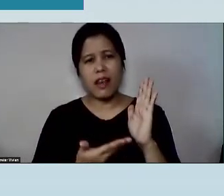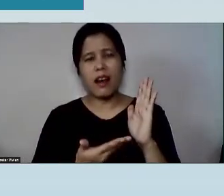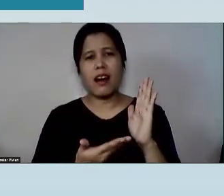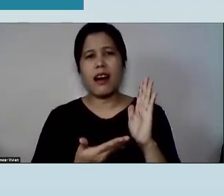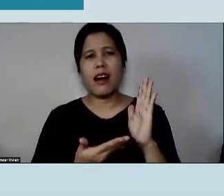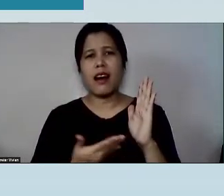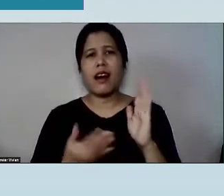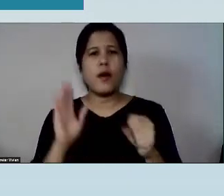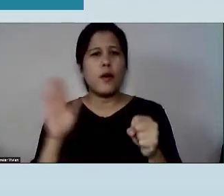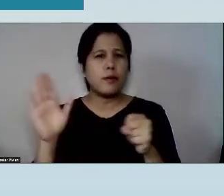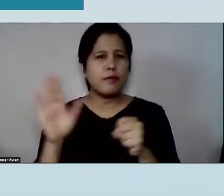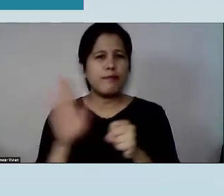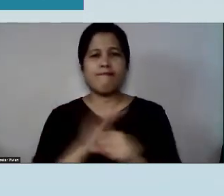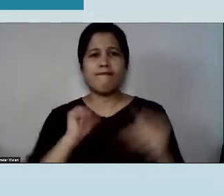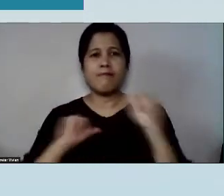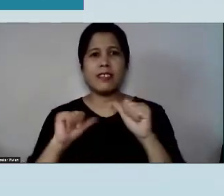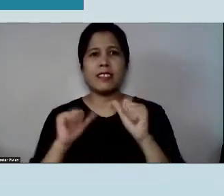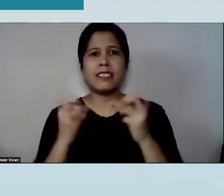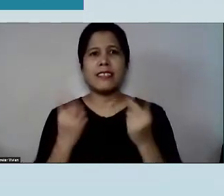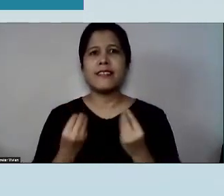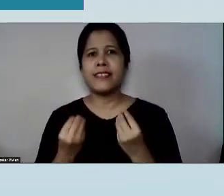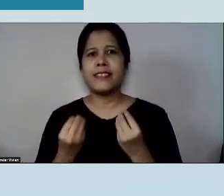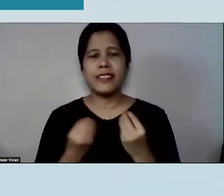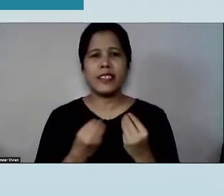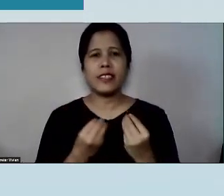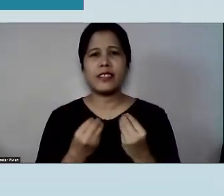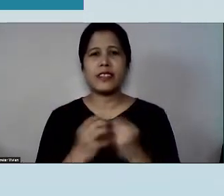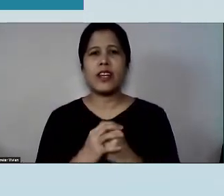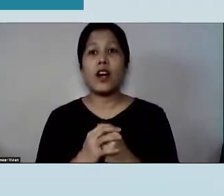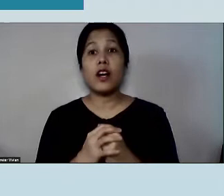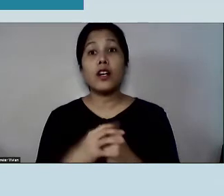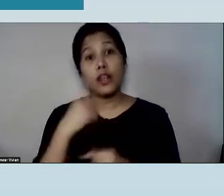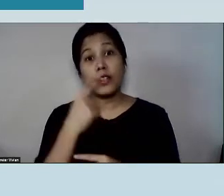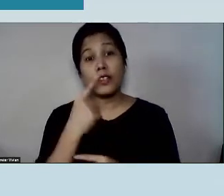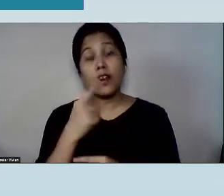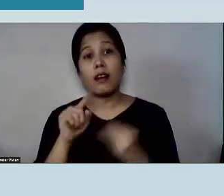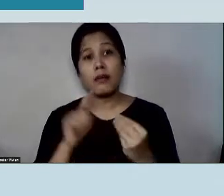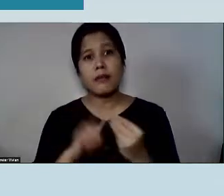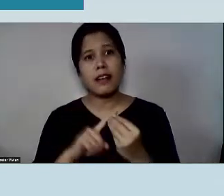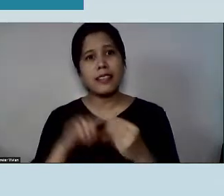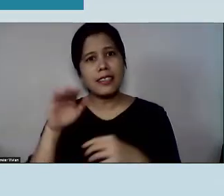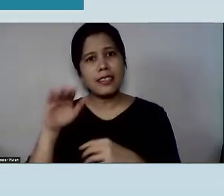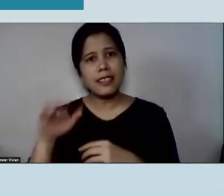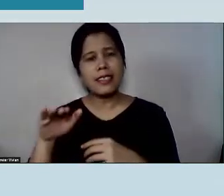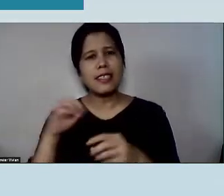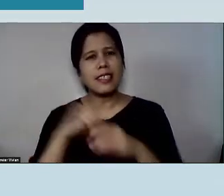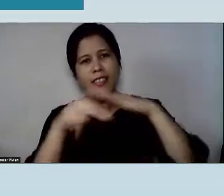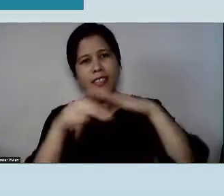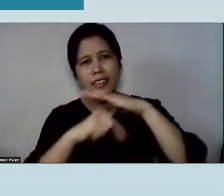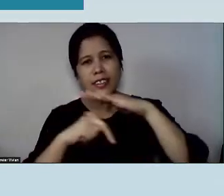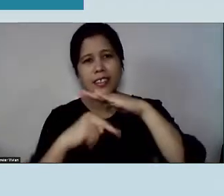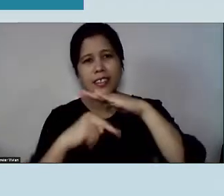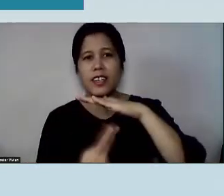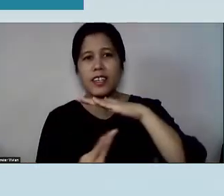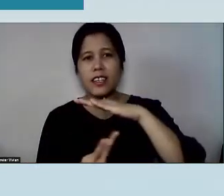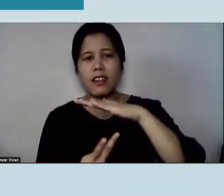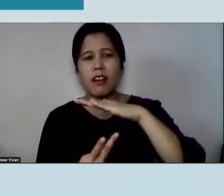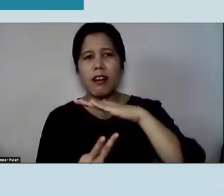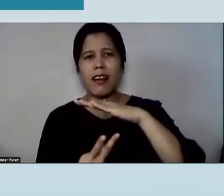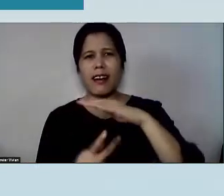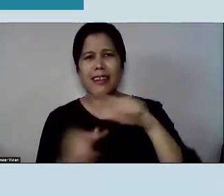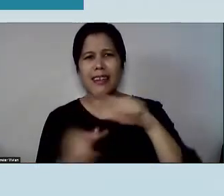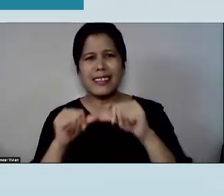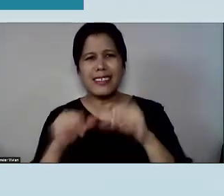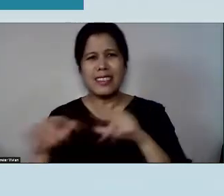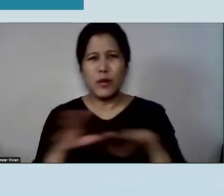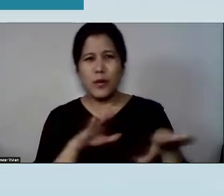a child who's fidgeting, squirming when seated. And when you talk about a child, a nursery or a kindergarten child who keeps moving, and